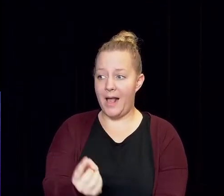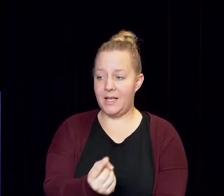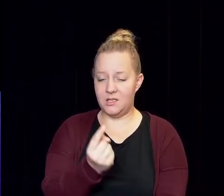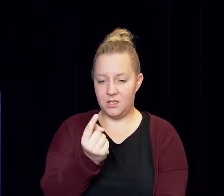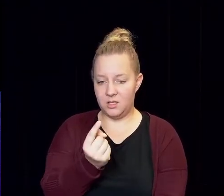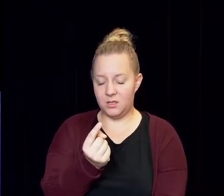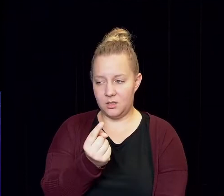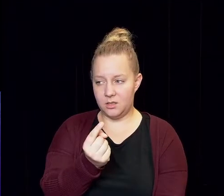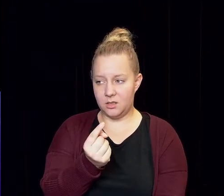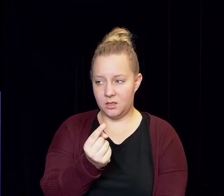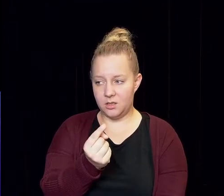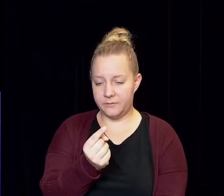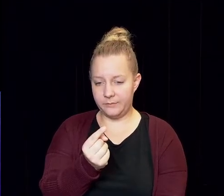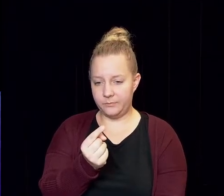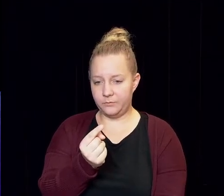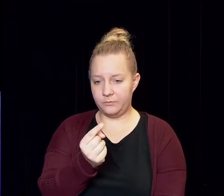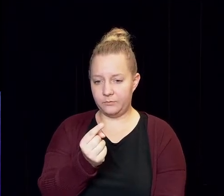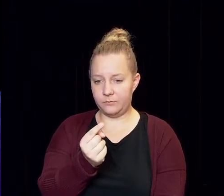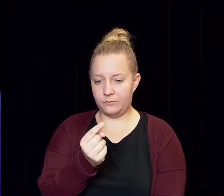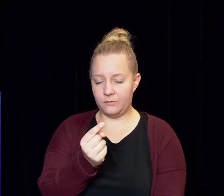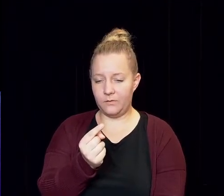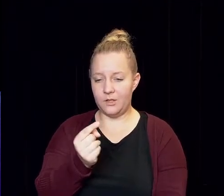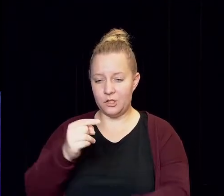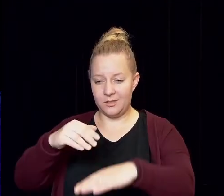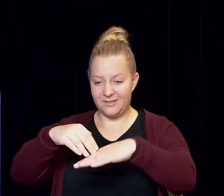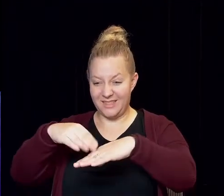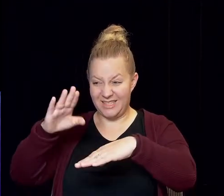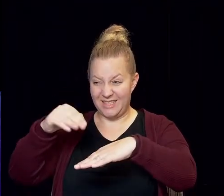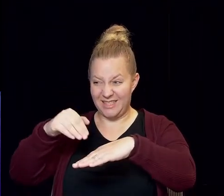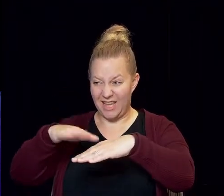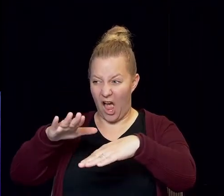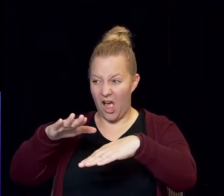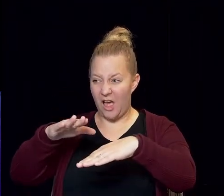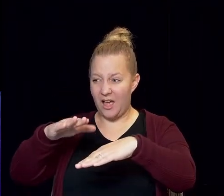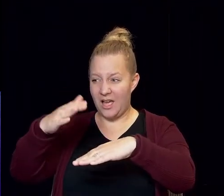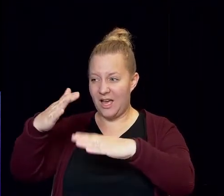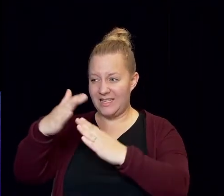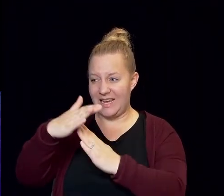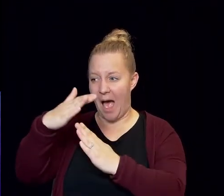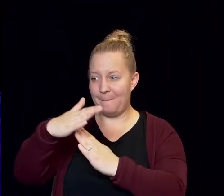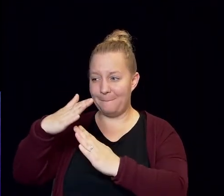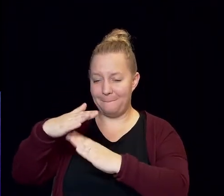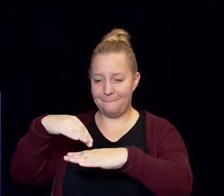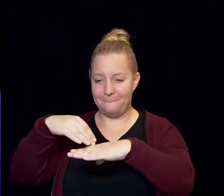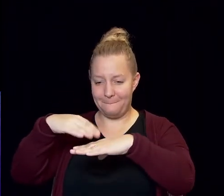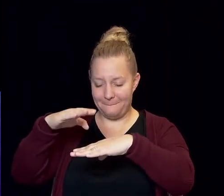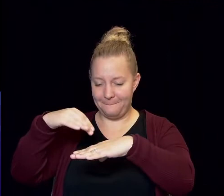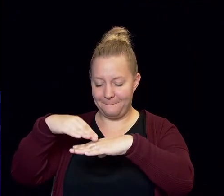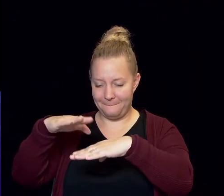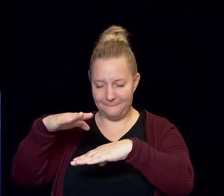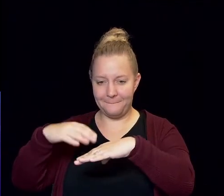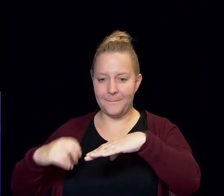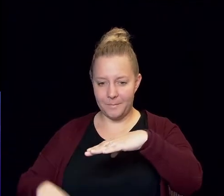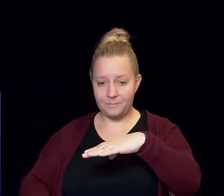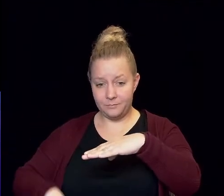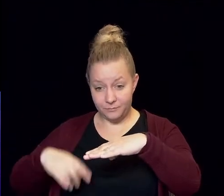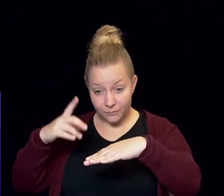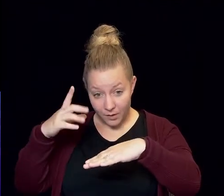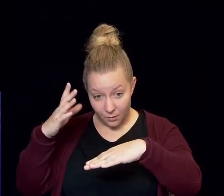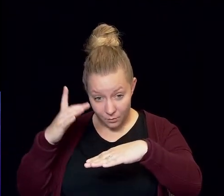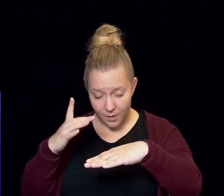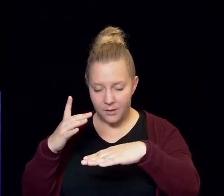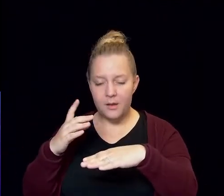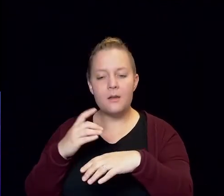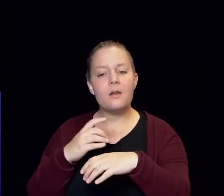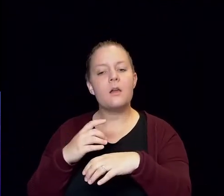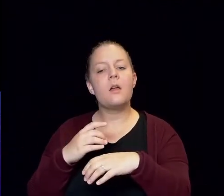always goes on top. It has to go on top because it makes more